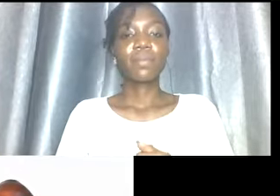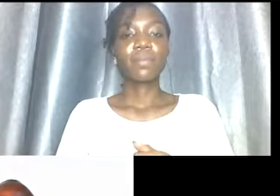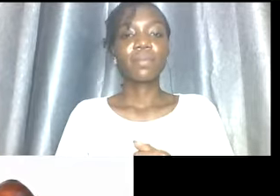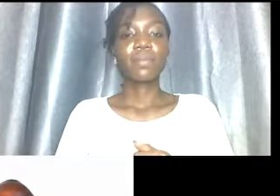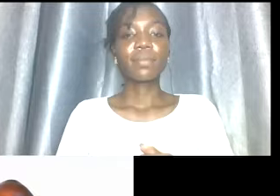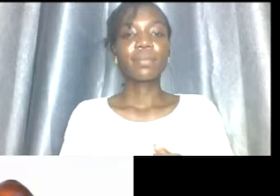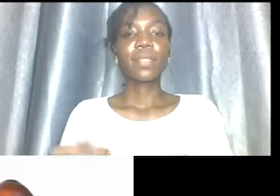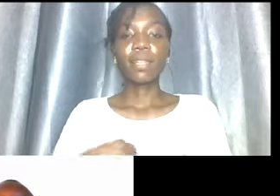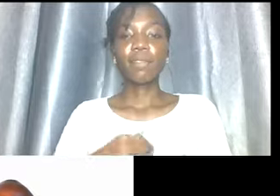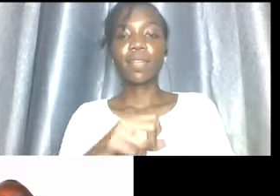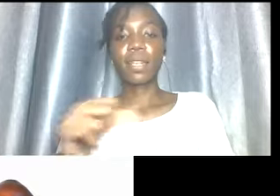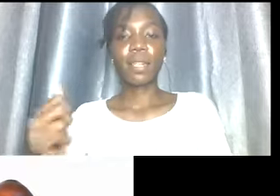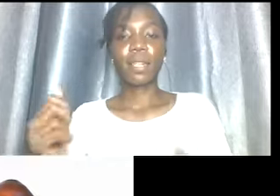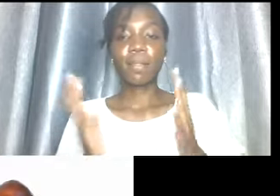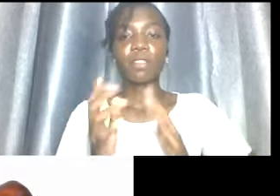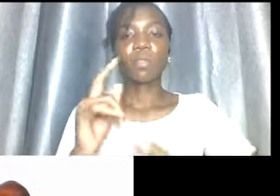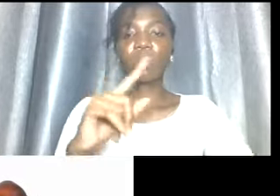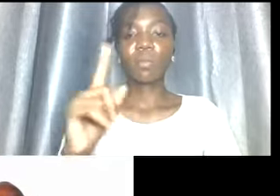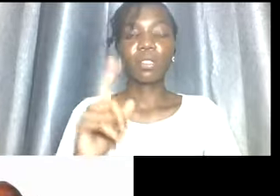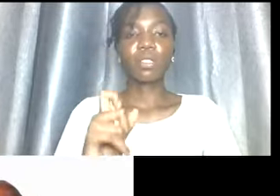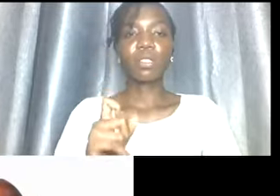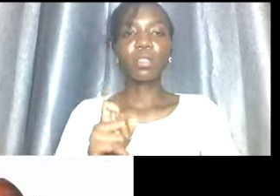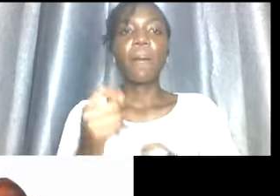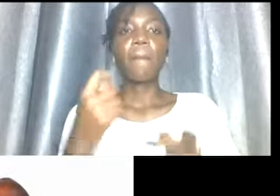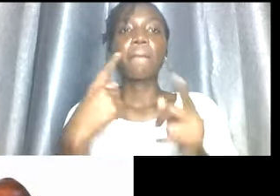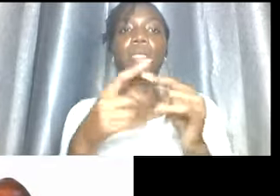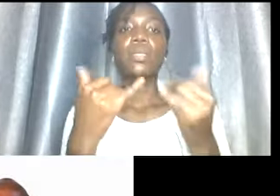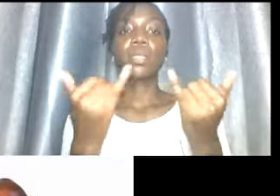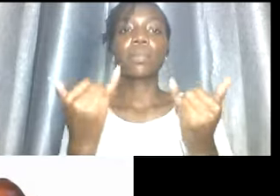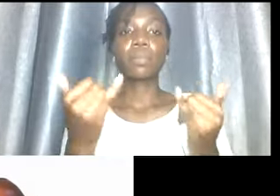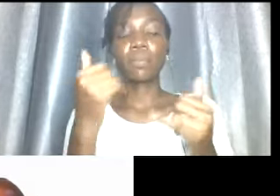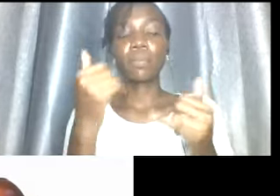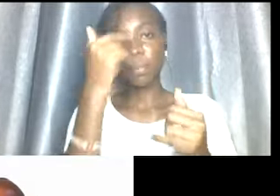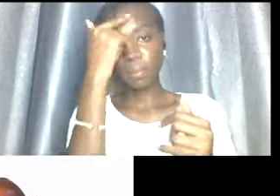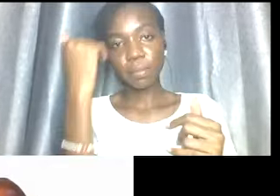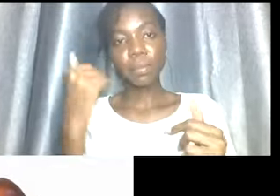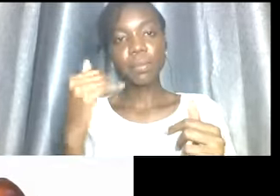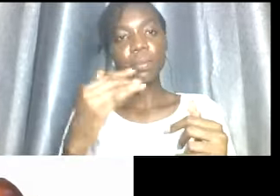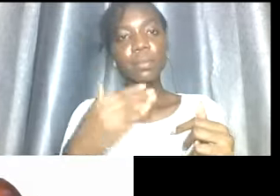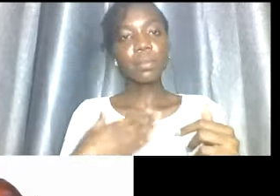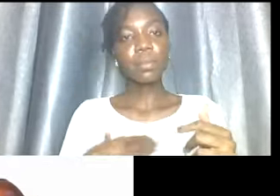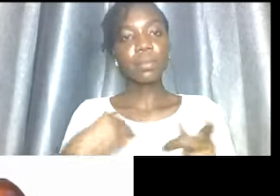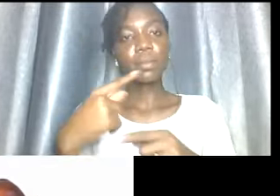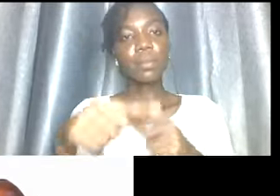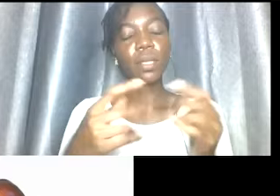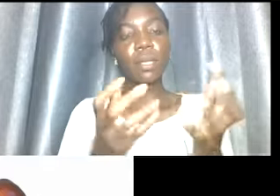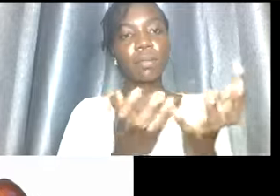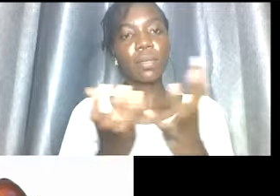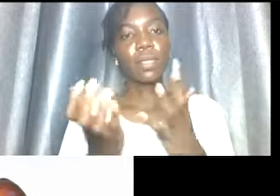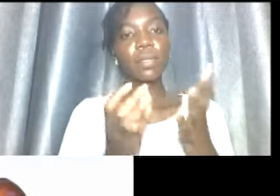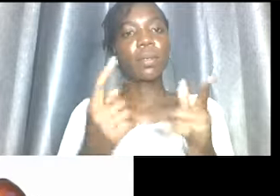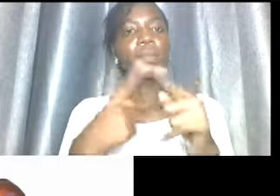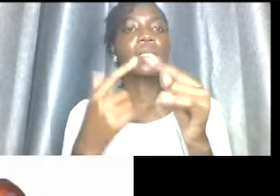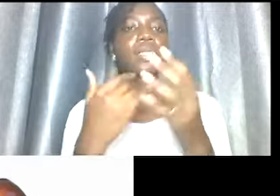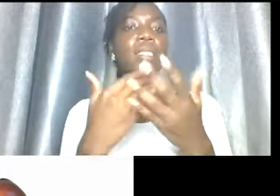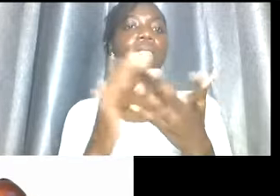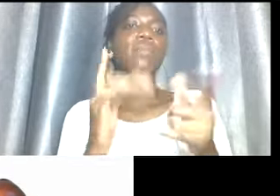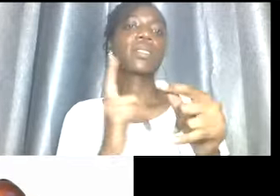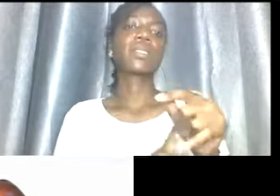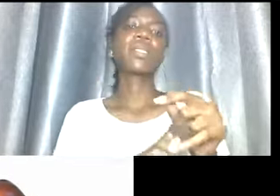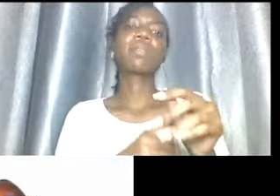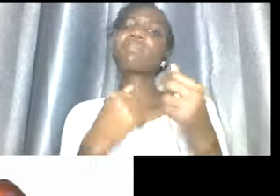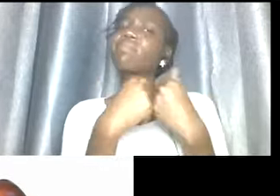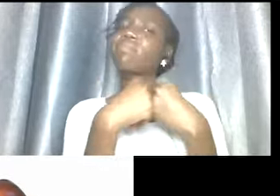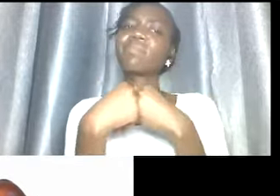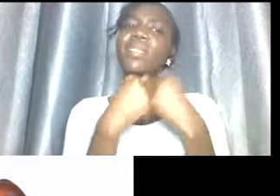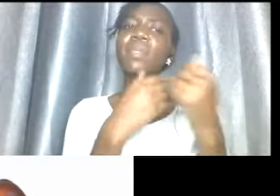question. But now, because I run a business and sometimes it's really challenging. Like I was sharing with a friend of